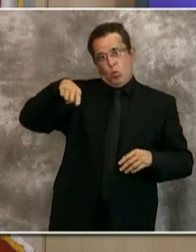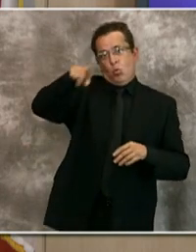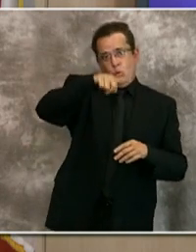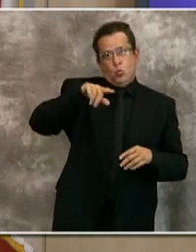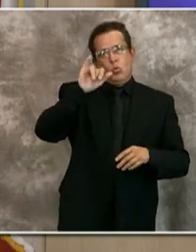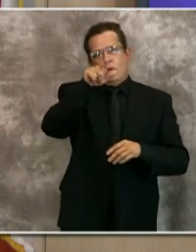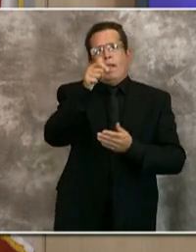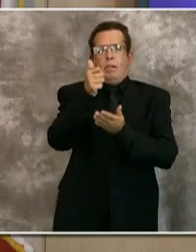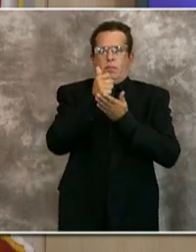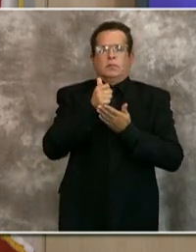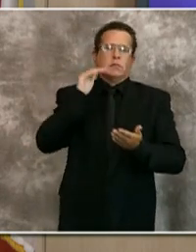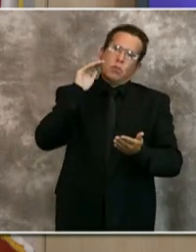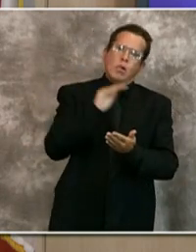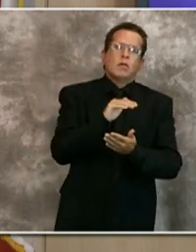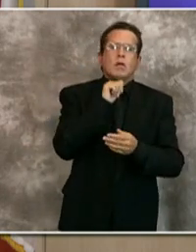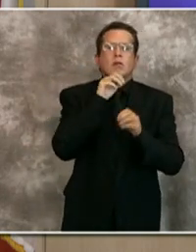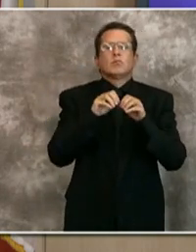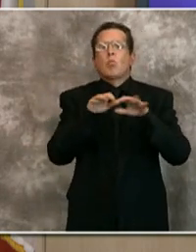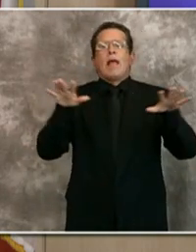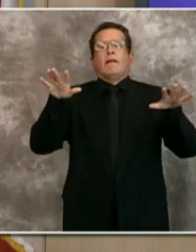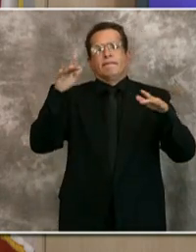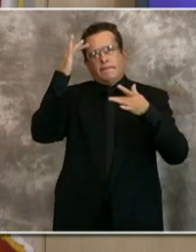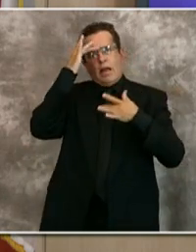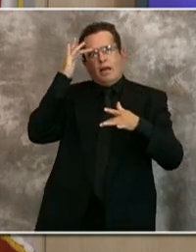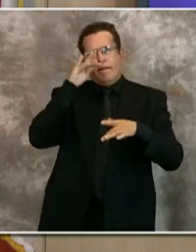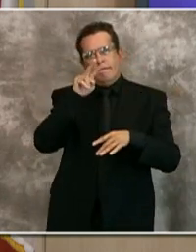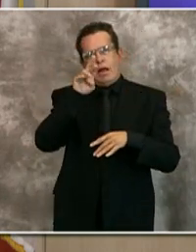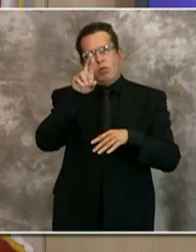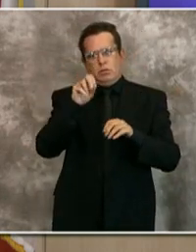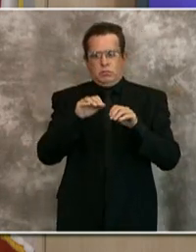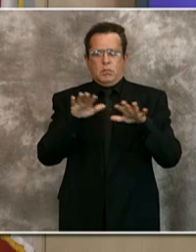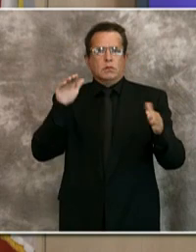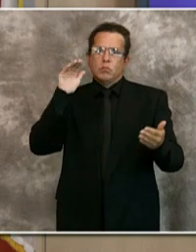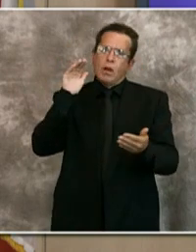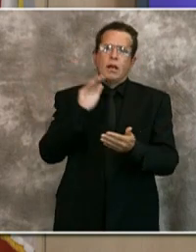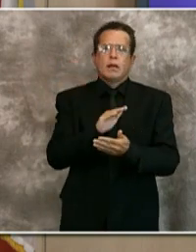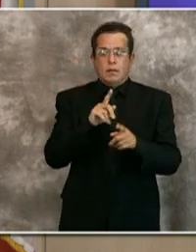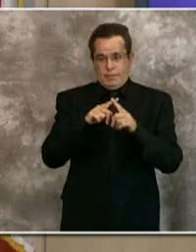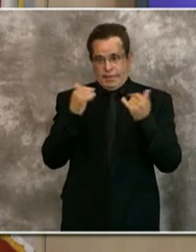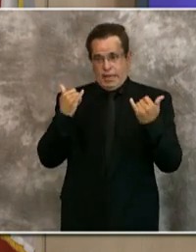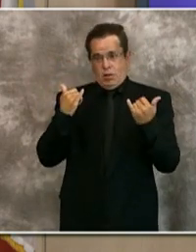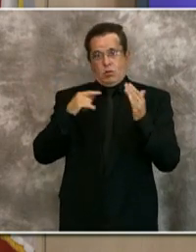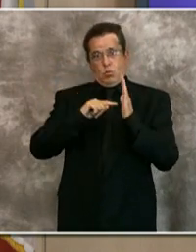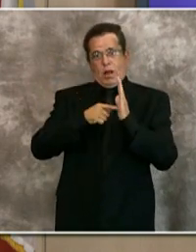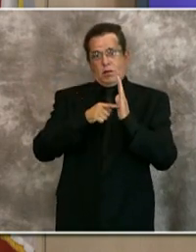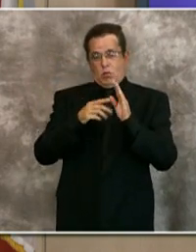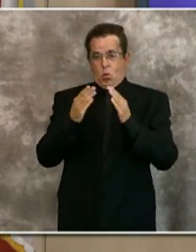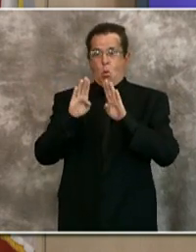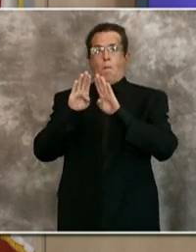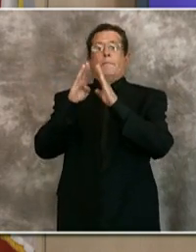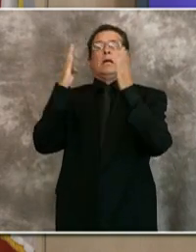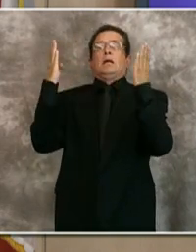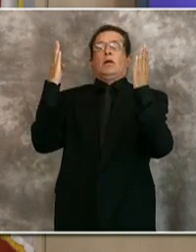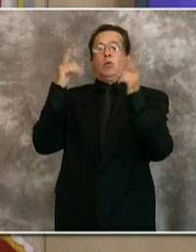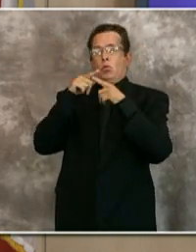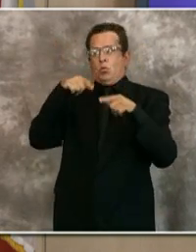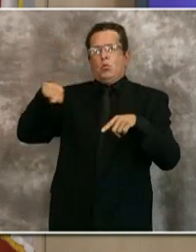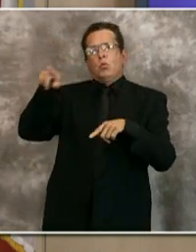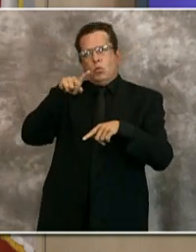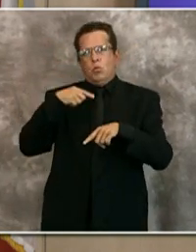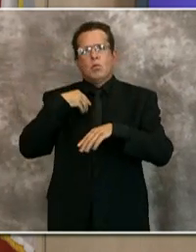to stop the spread of coronavirus. But throughout this gradual reopening, we have reminded you